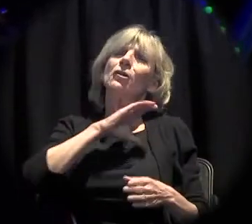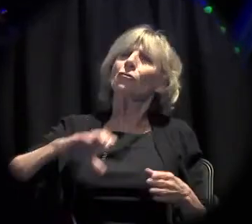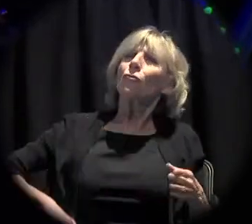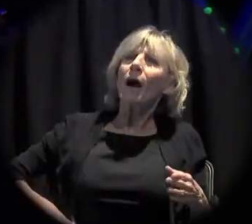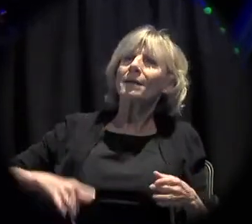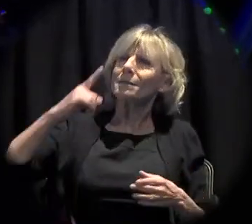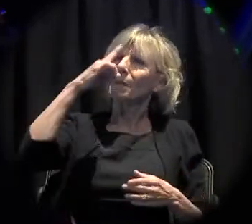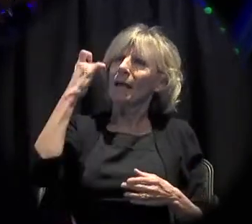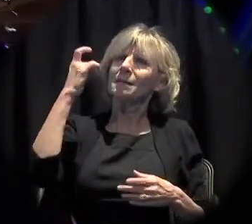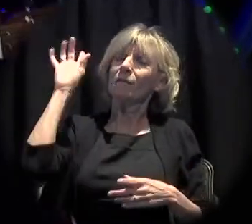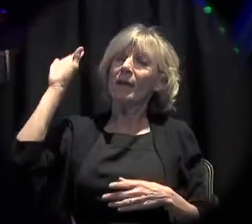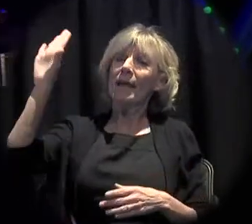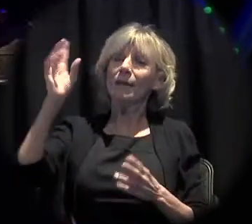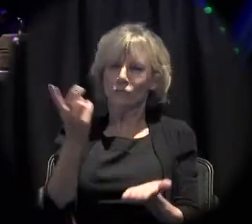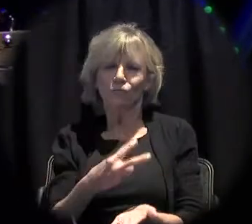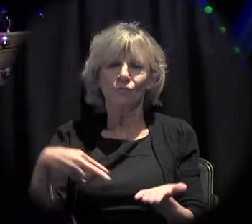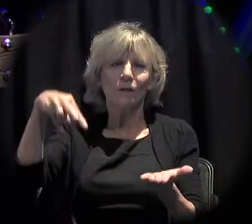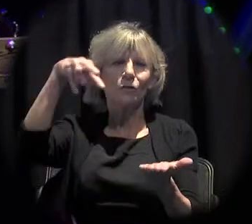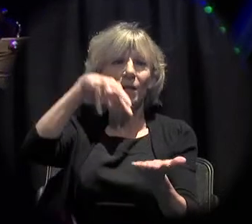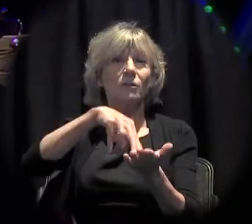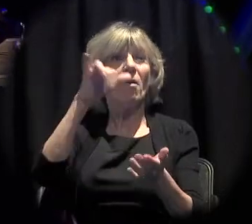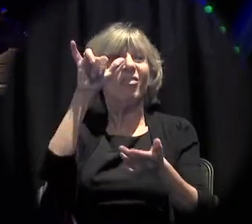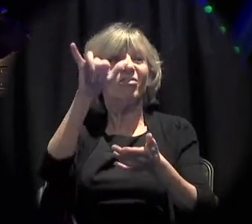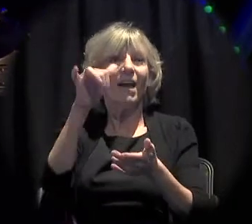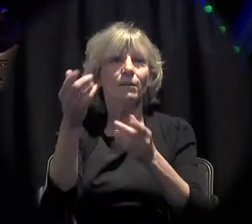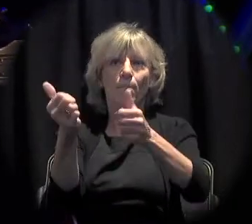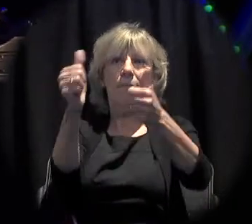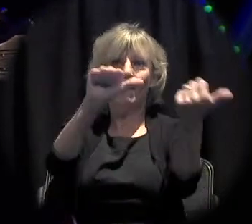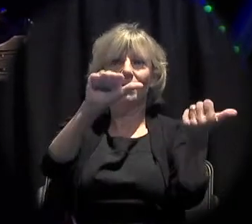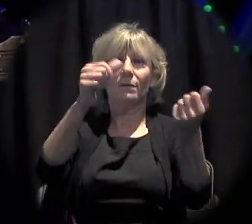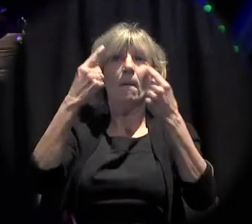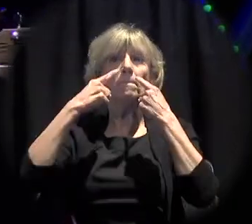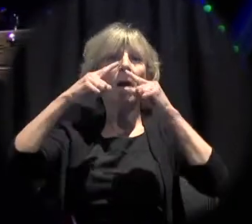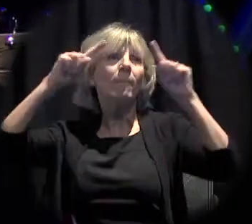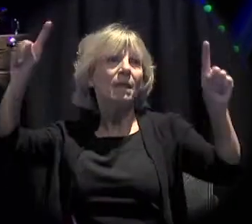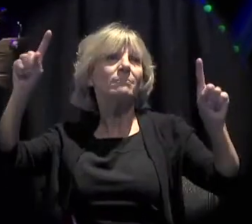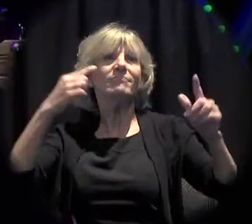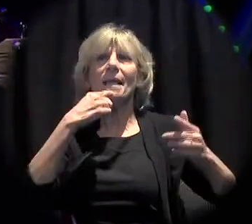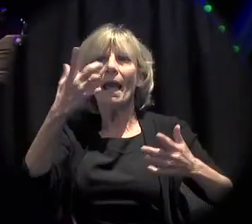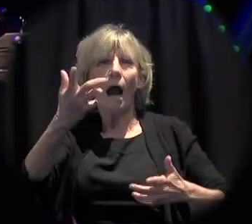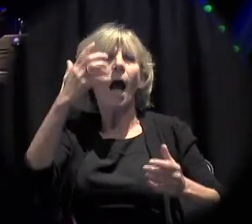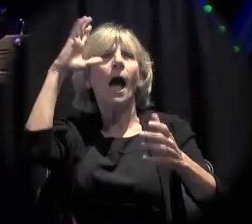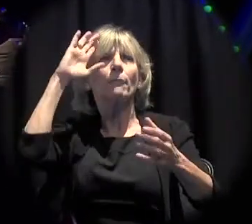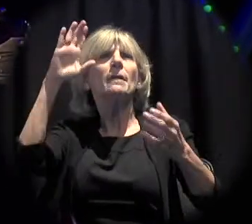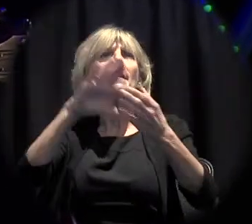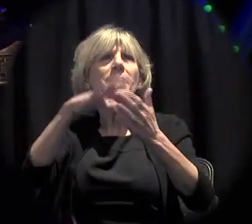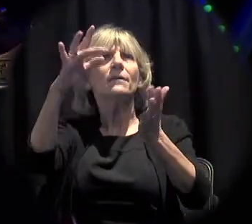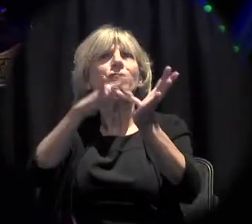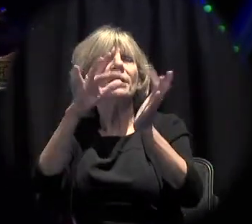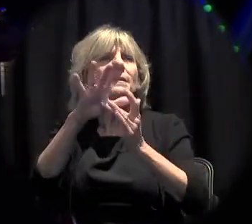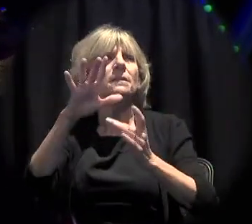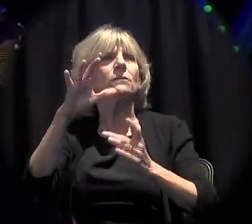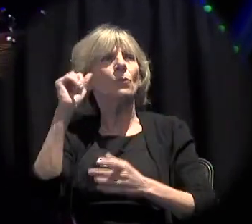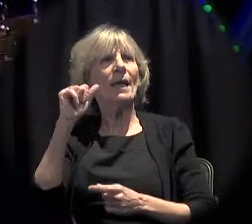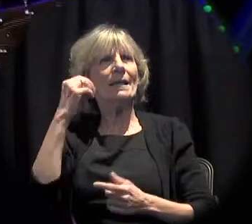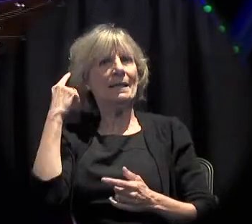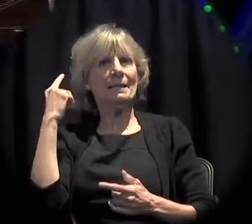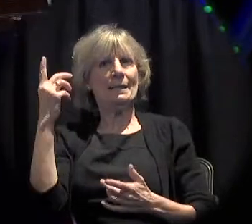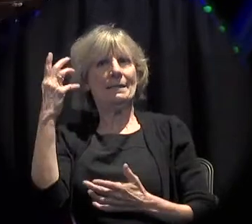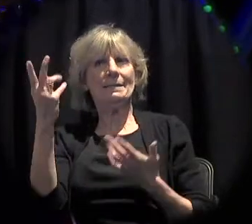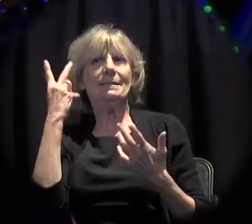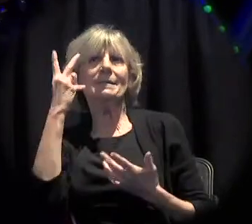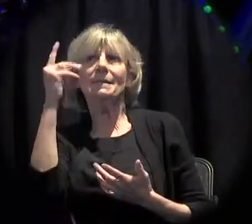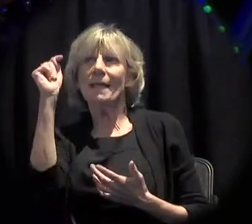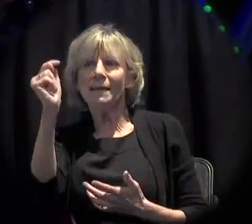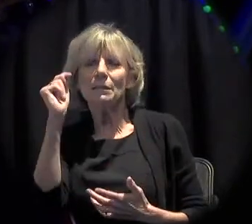the dead. And so that is what baptism is. It's a public declaration, and when we witness together and hear testimony, we can celebrate what God is